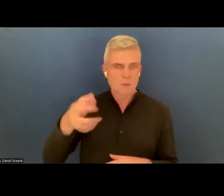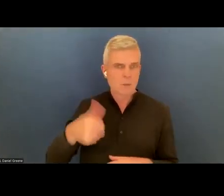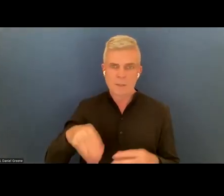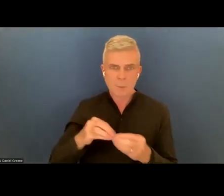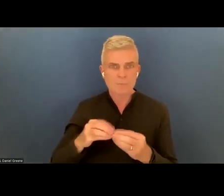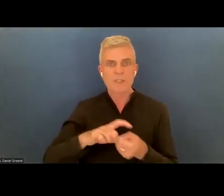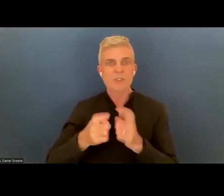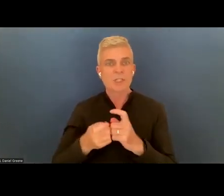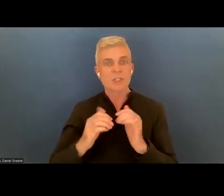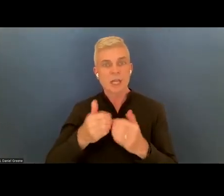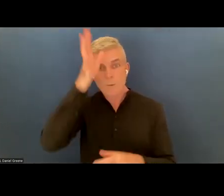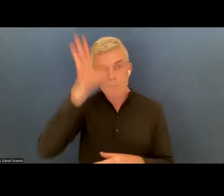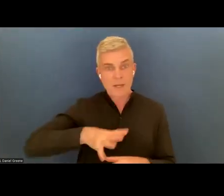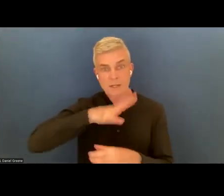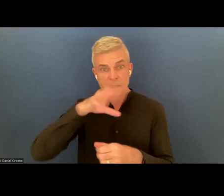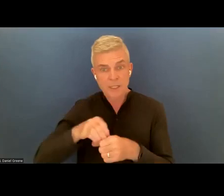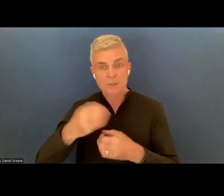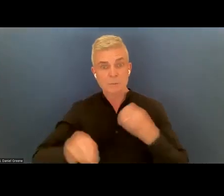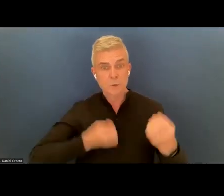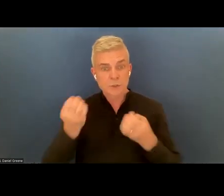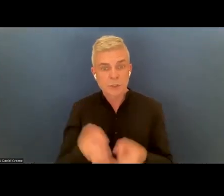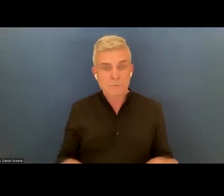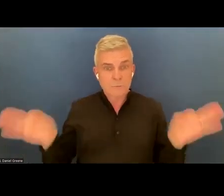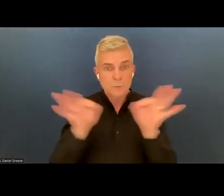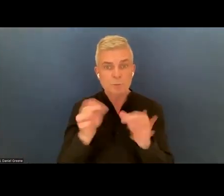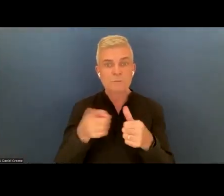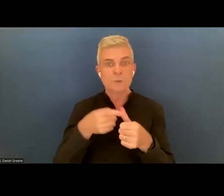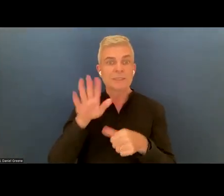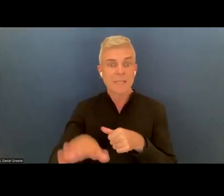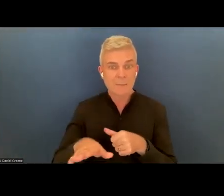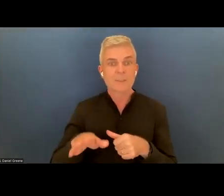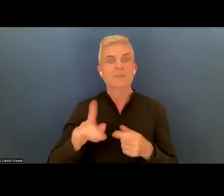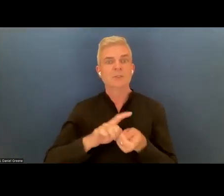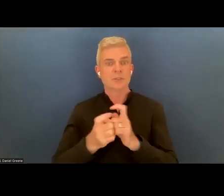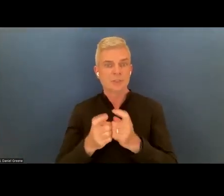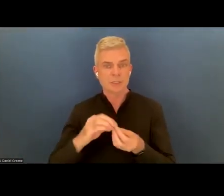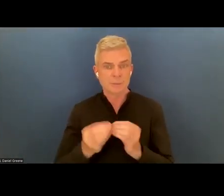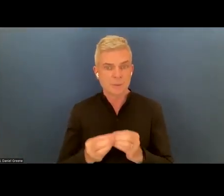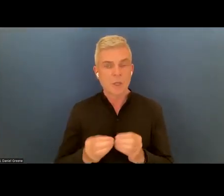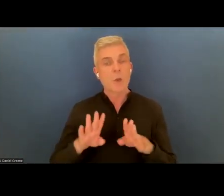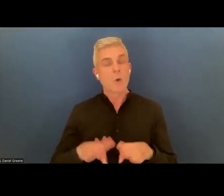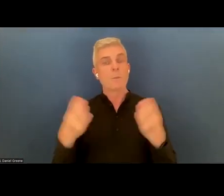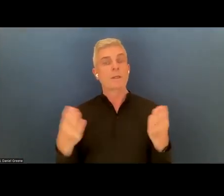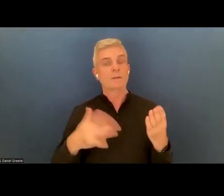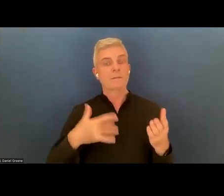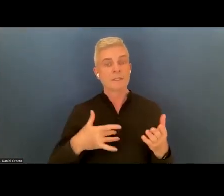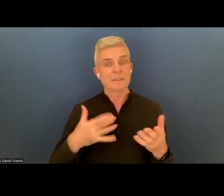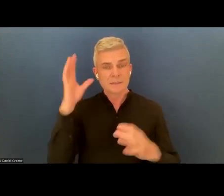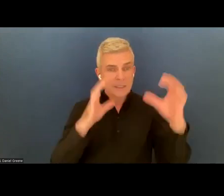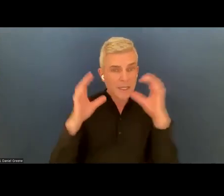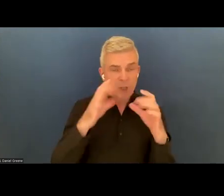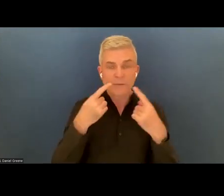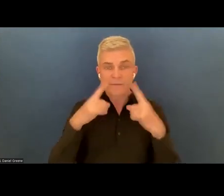crucial first step in terms of turning around these numbers. Opening up about our feelings and seeking out effective care is essential if